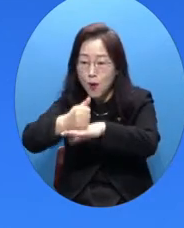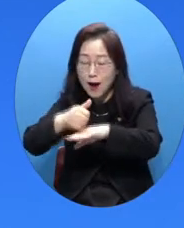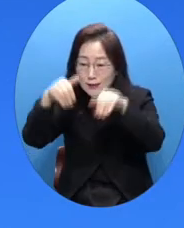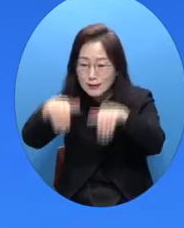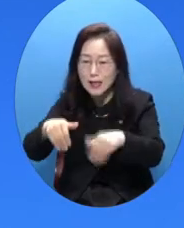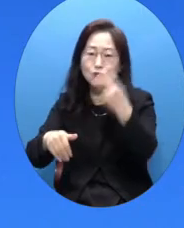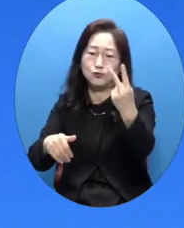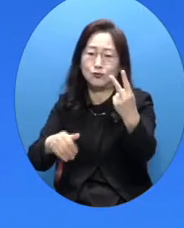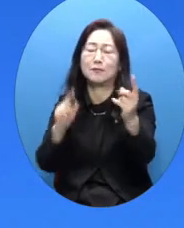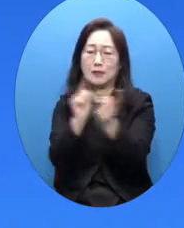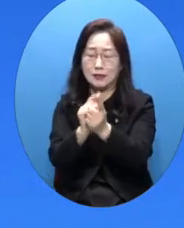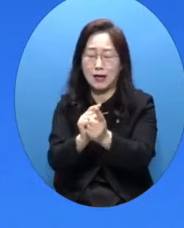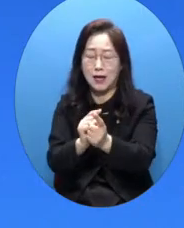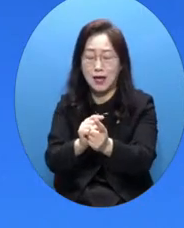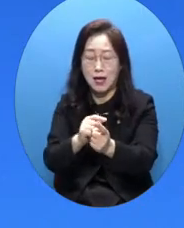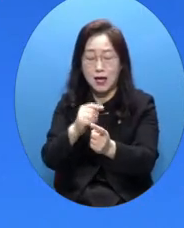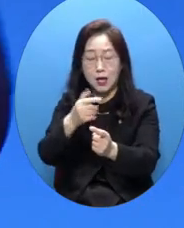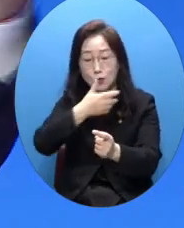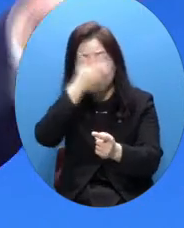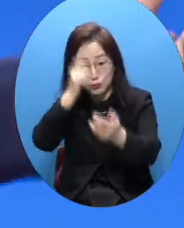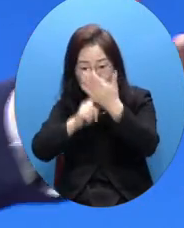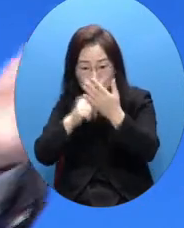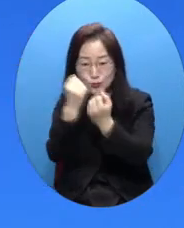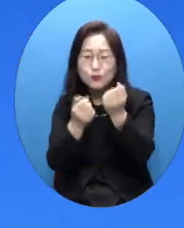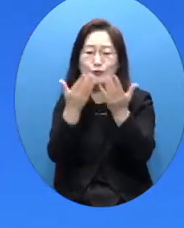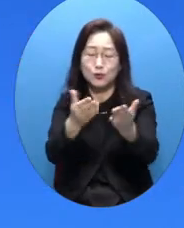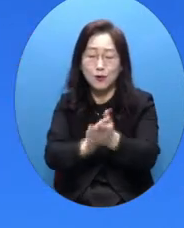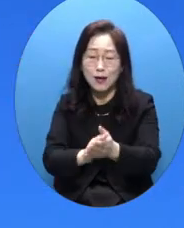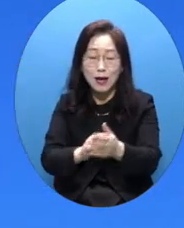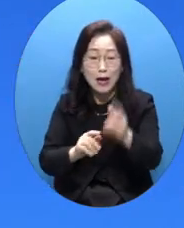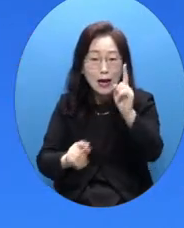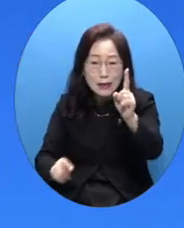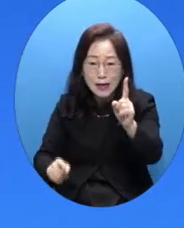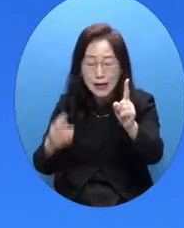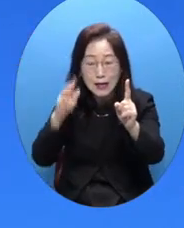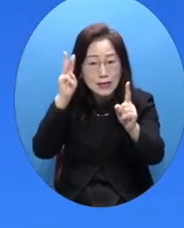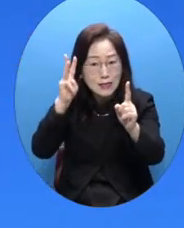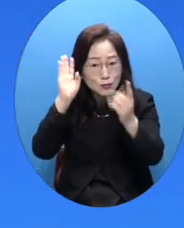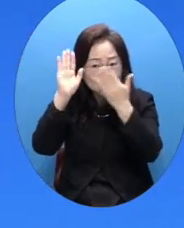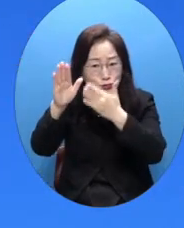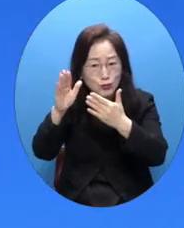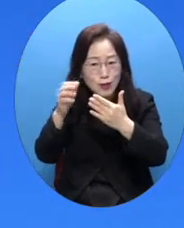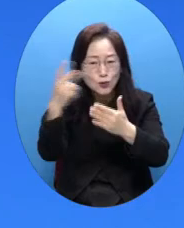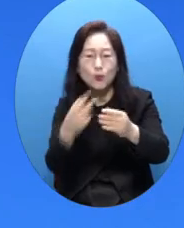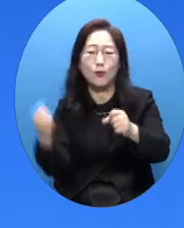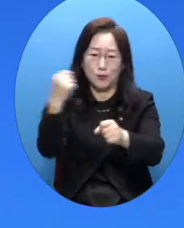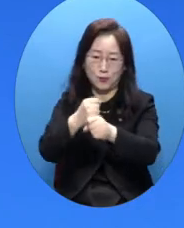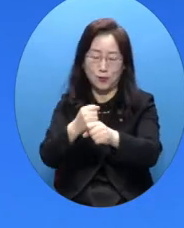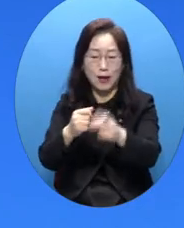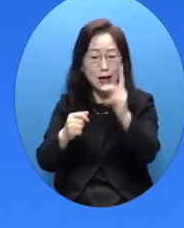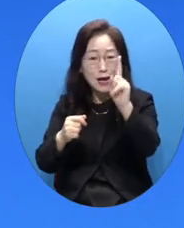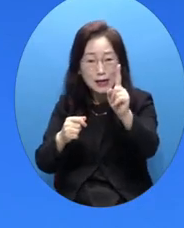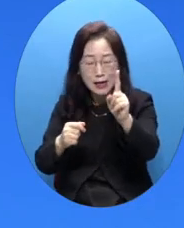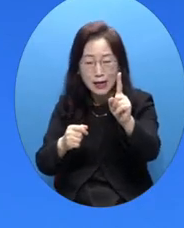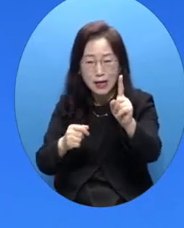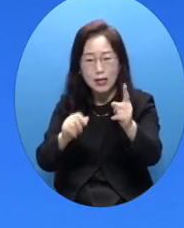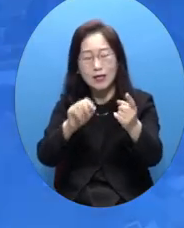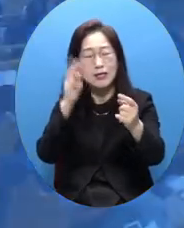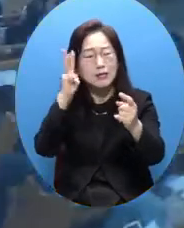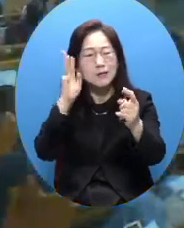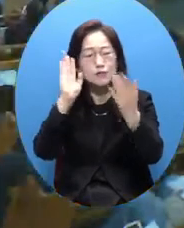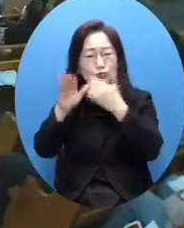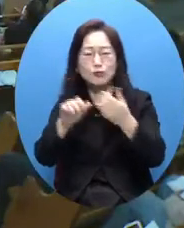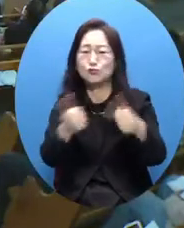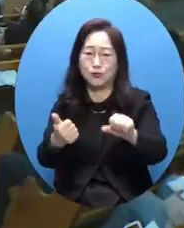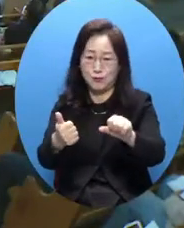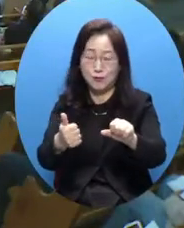the chief in prison and informed them that he was not guilty the first one was executive and the the second